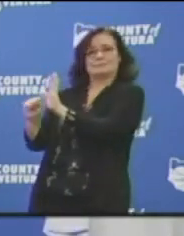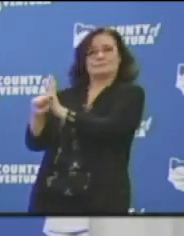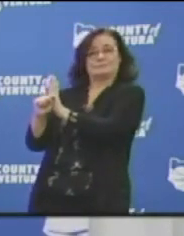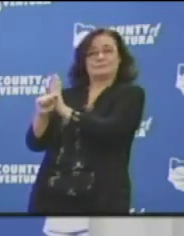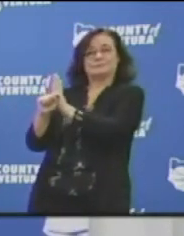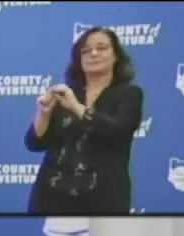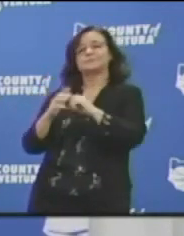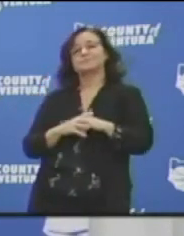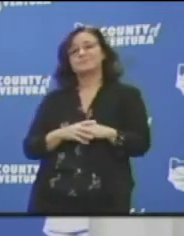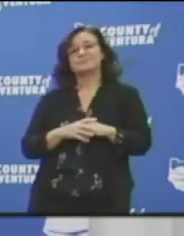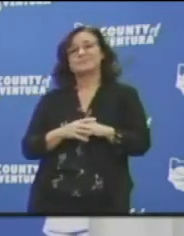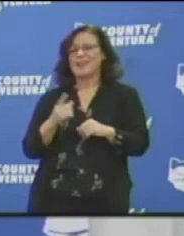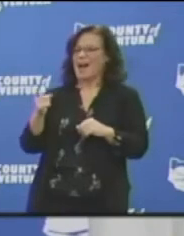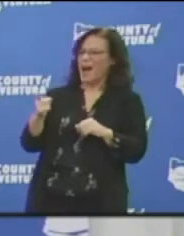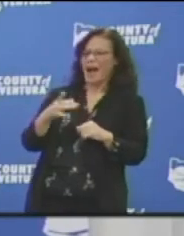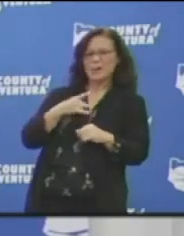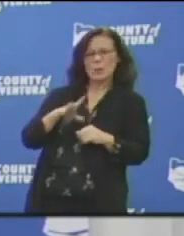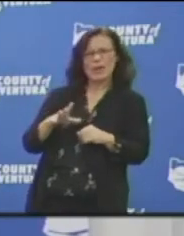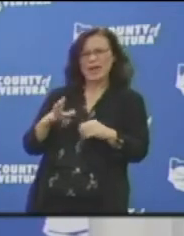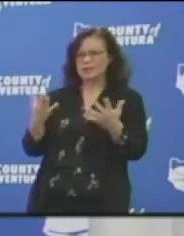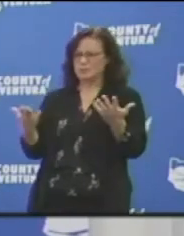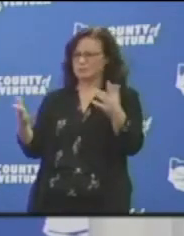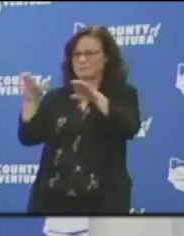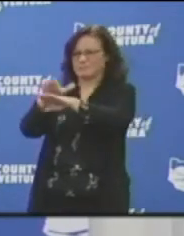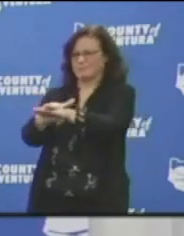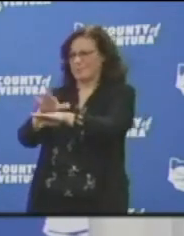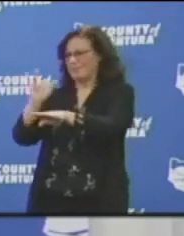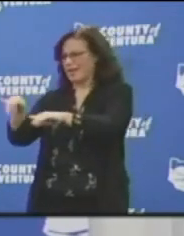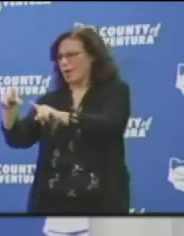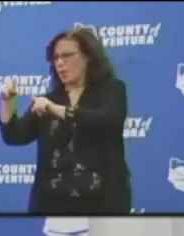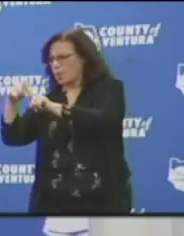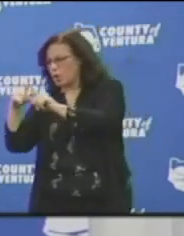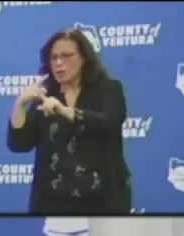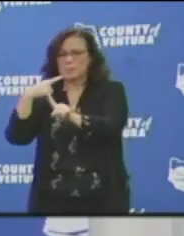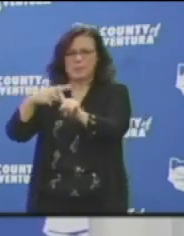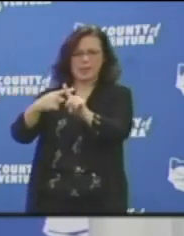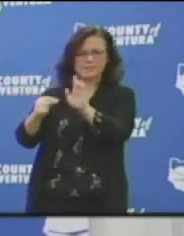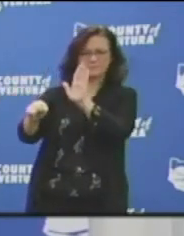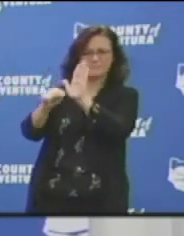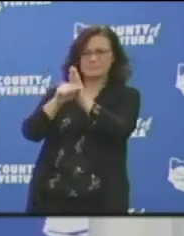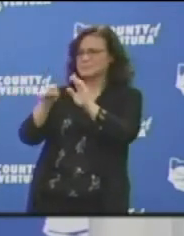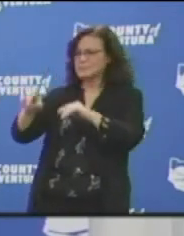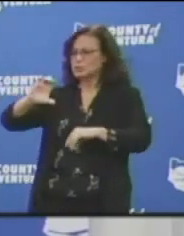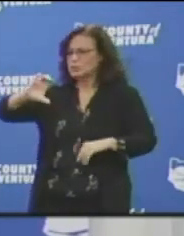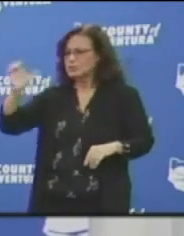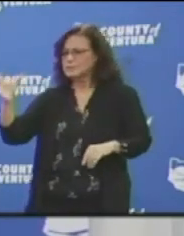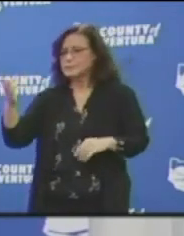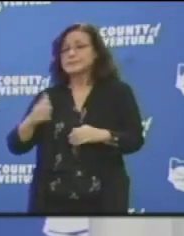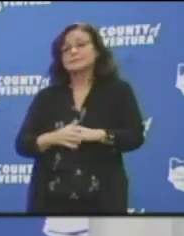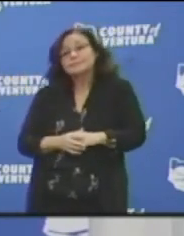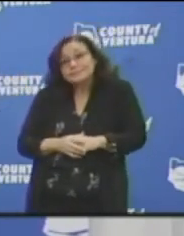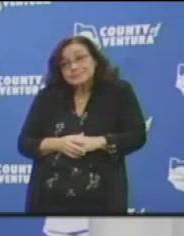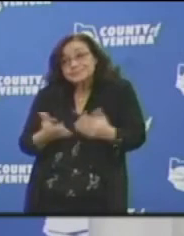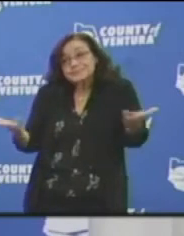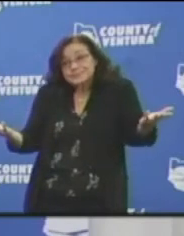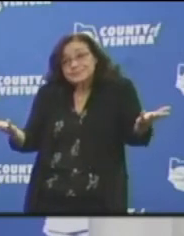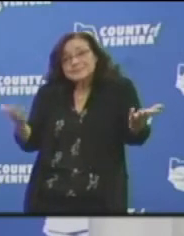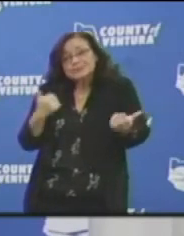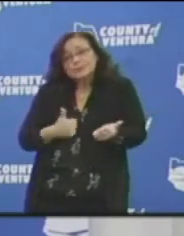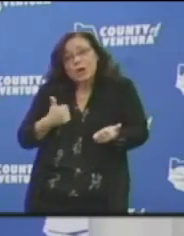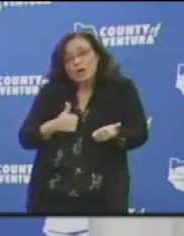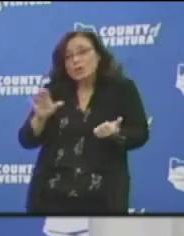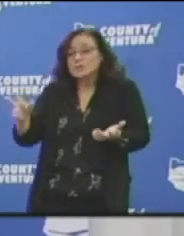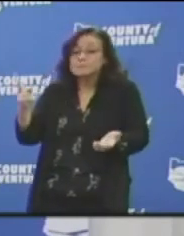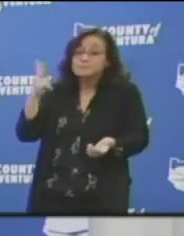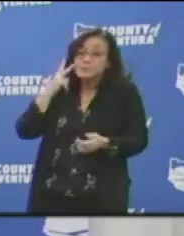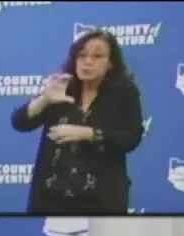will. Christmas. We have not seen the effects of Christmas yet. We will next week. We won't see